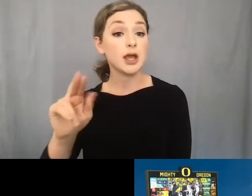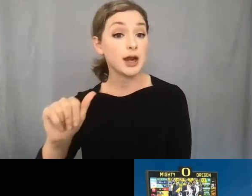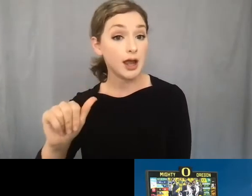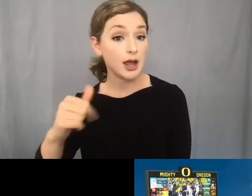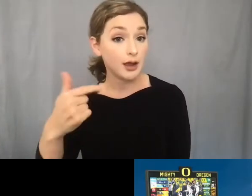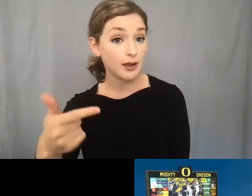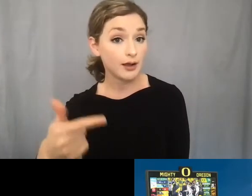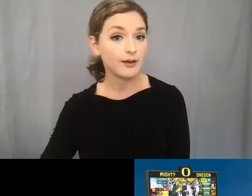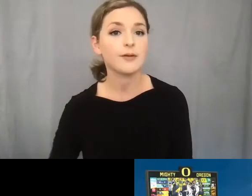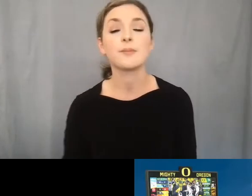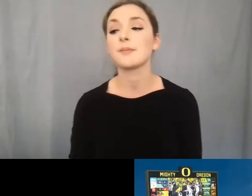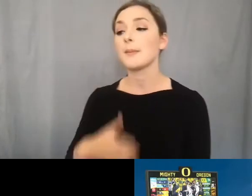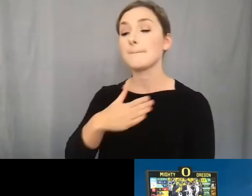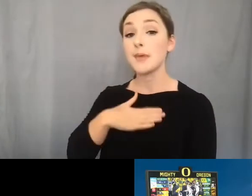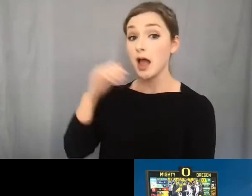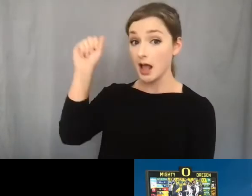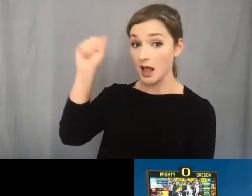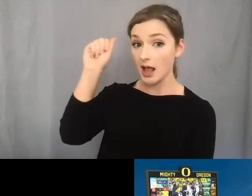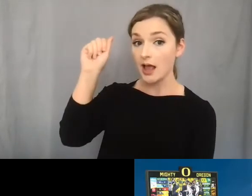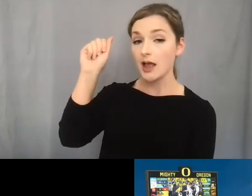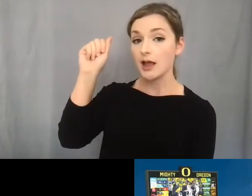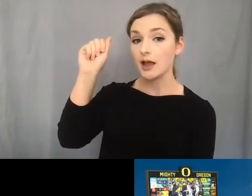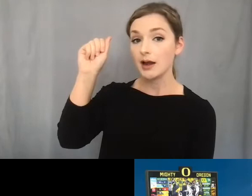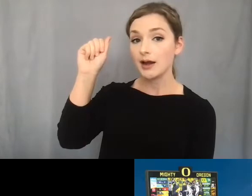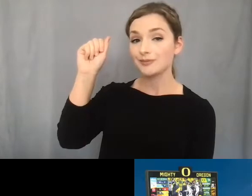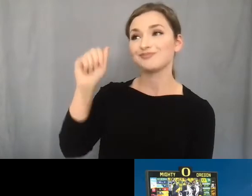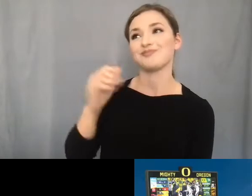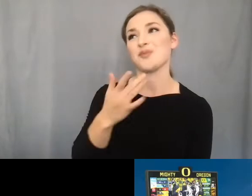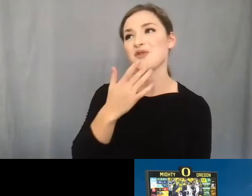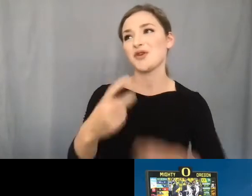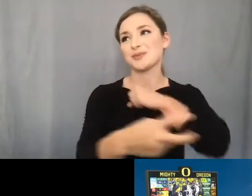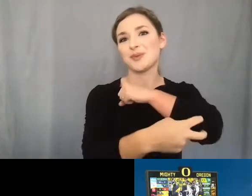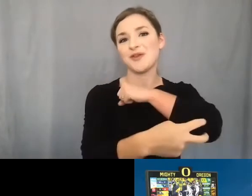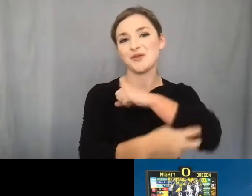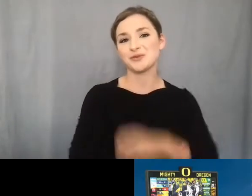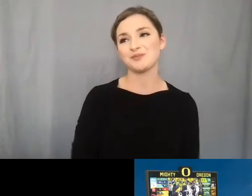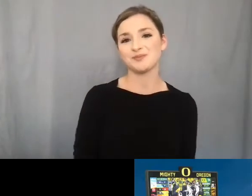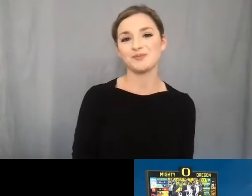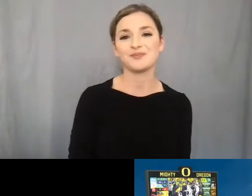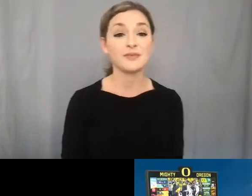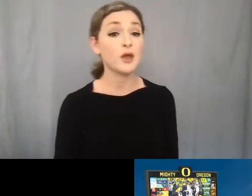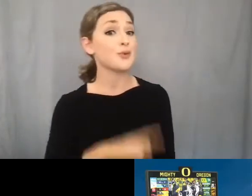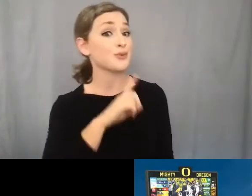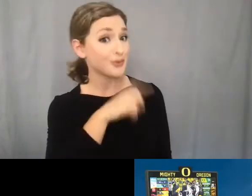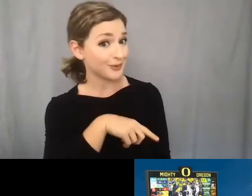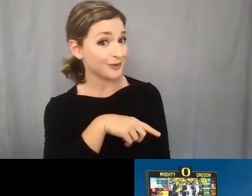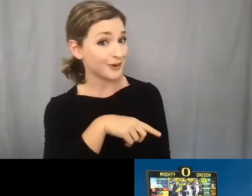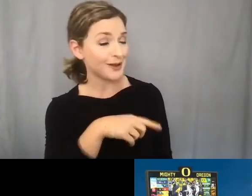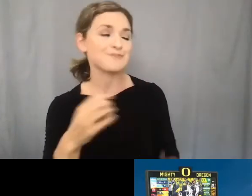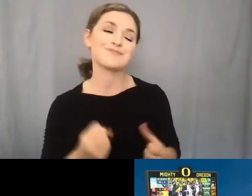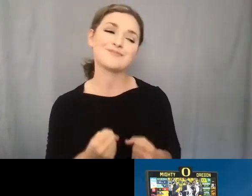My aunt likes the Beavers. Does she? There's a lot of people who like the